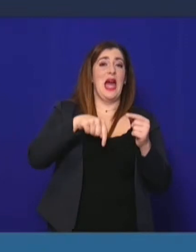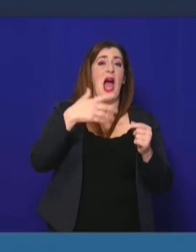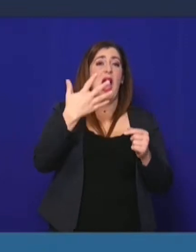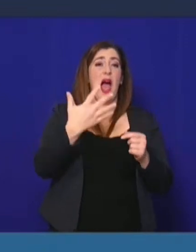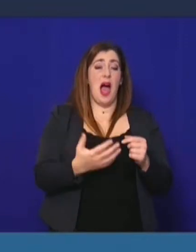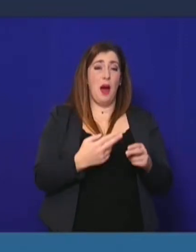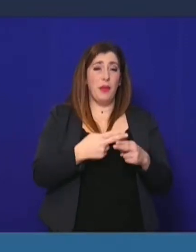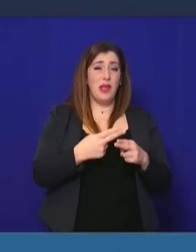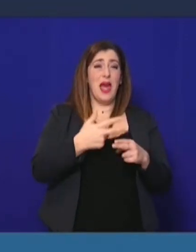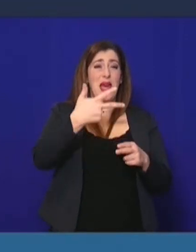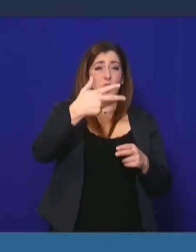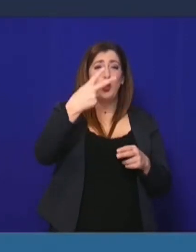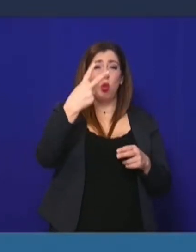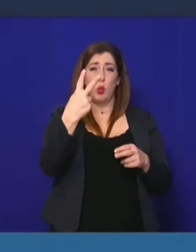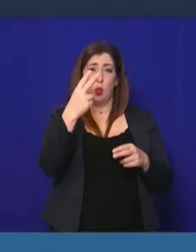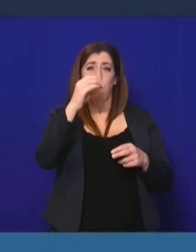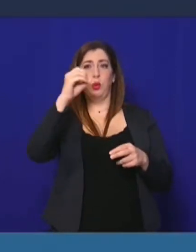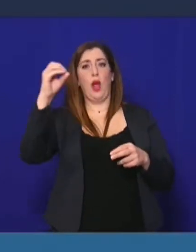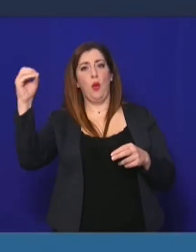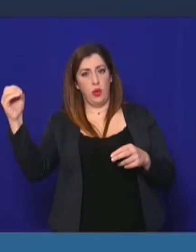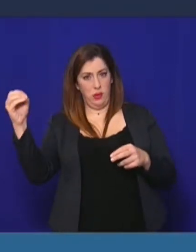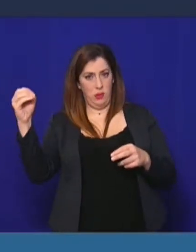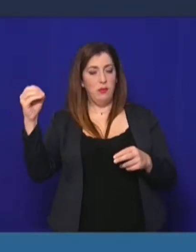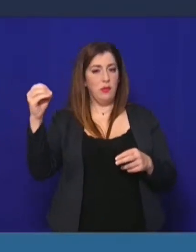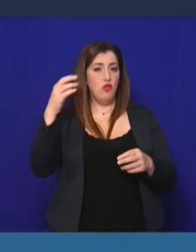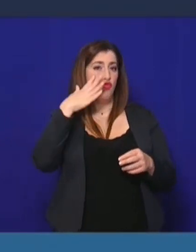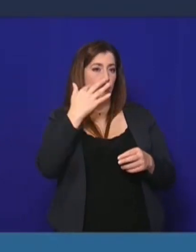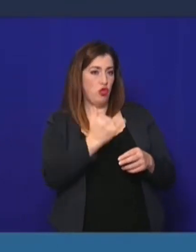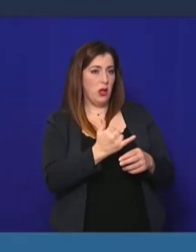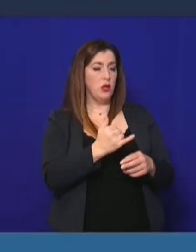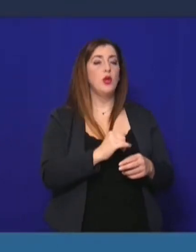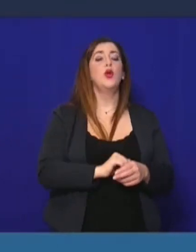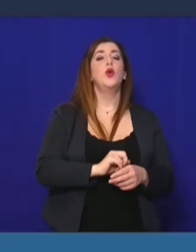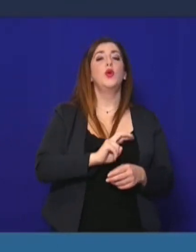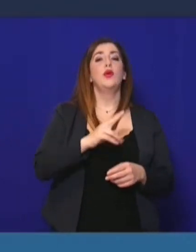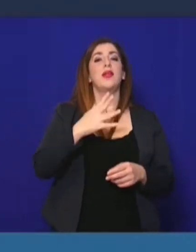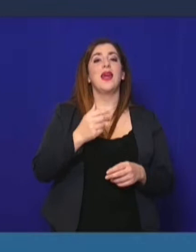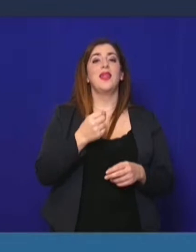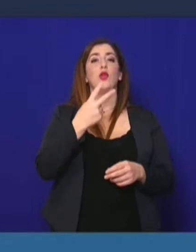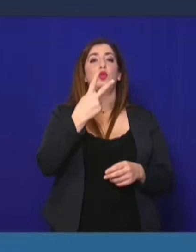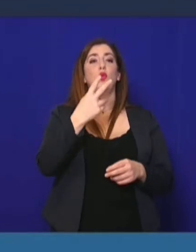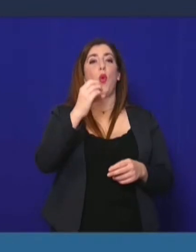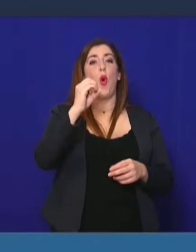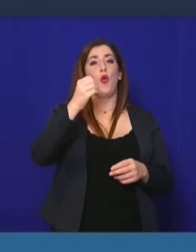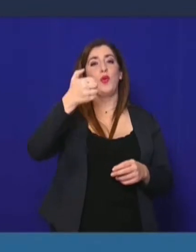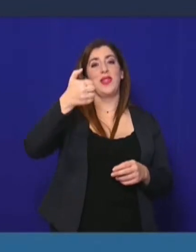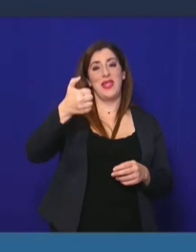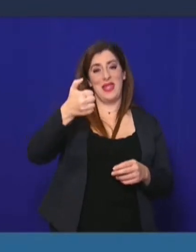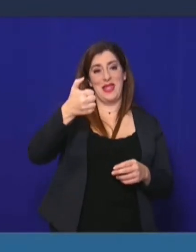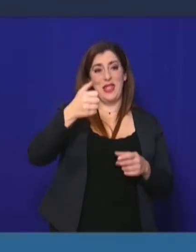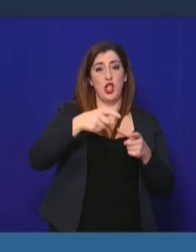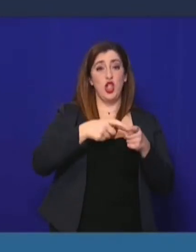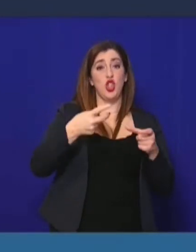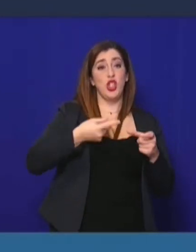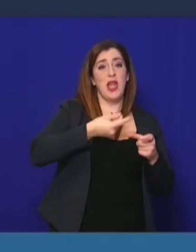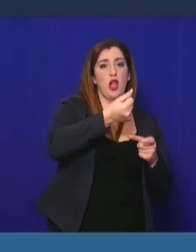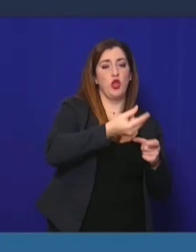82,294 u bħala ċitazzjonijiet kellna 206 ċitazzjonijiet fuq każijiet li kienu